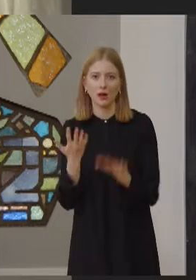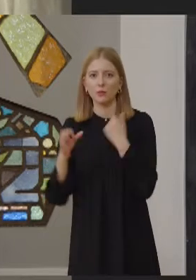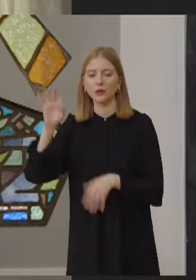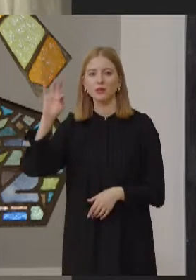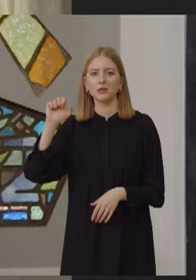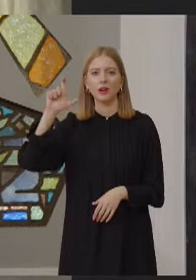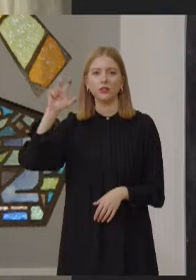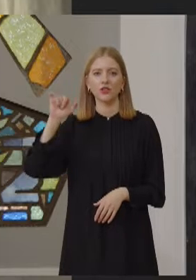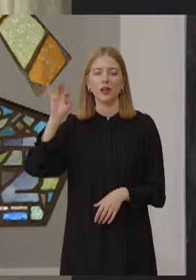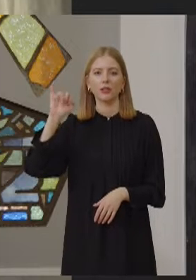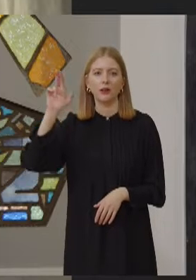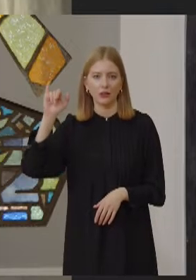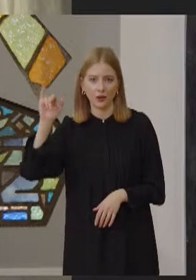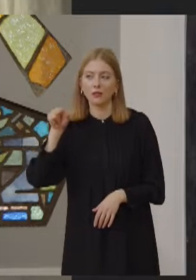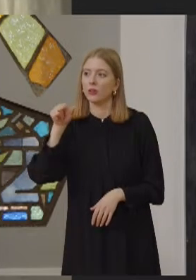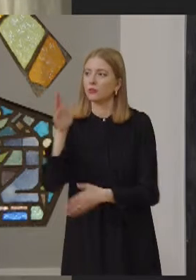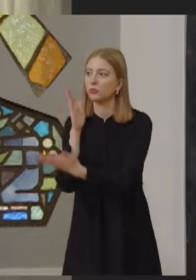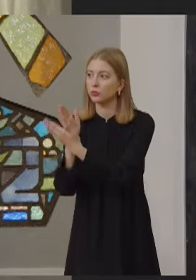and